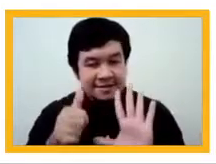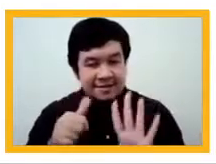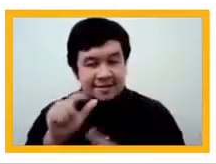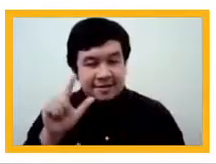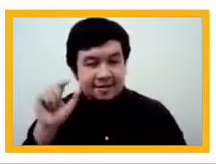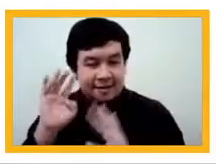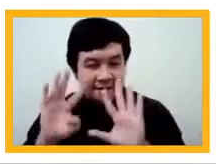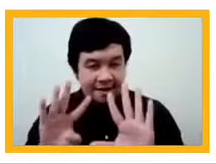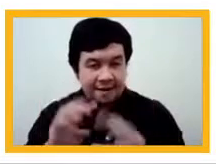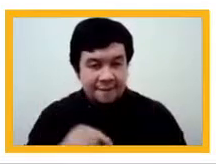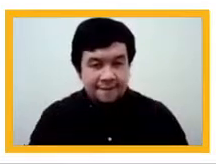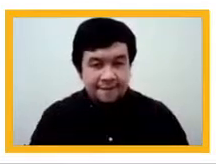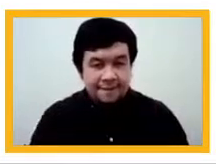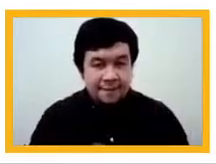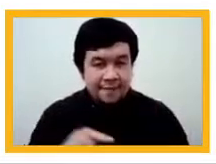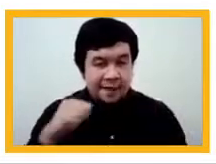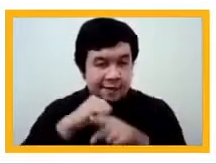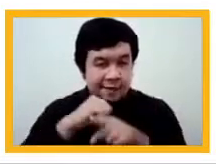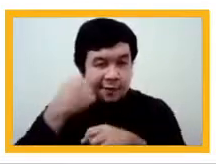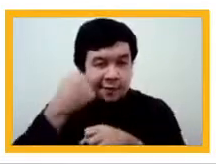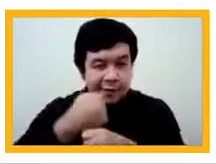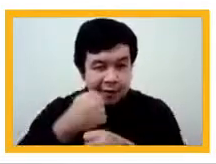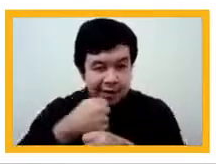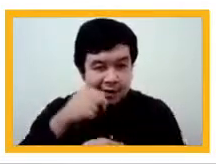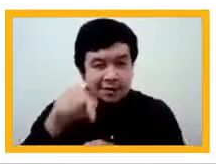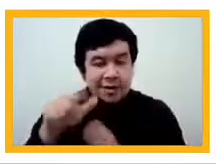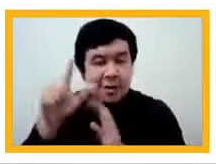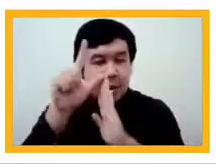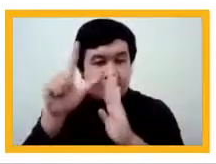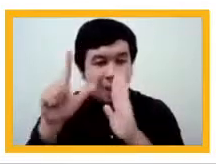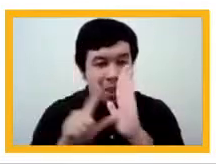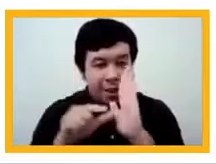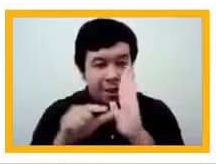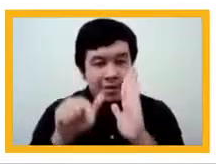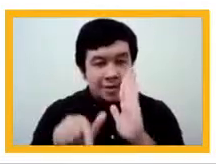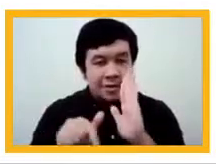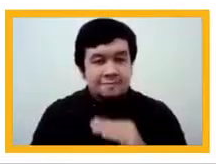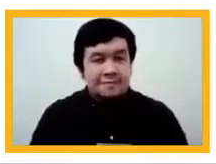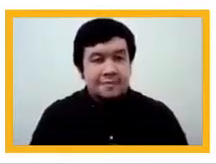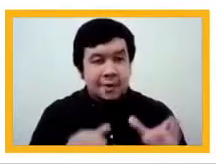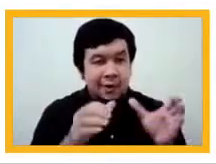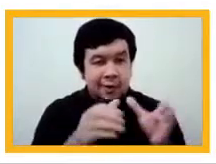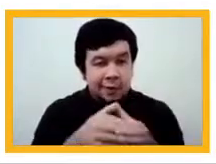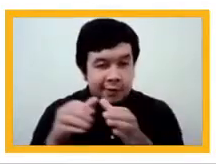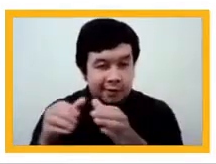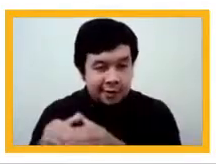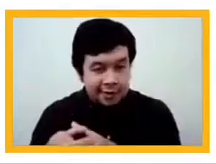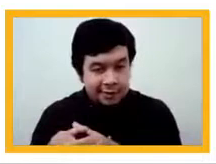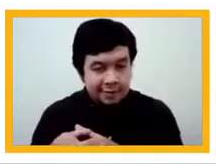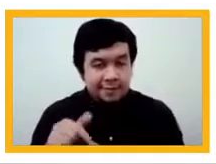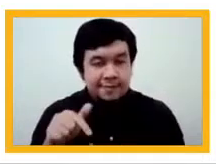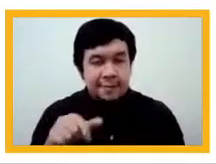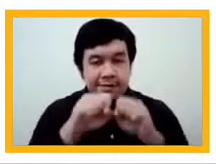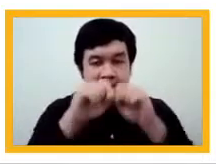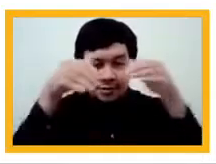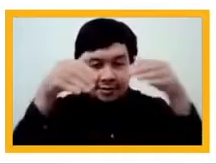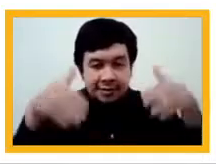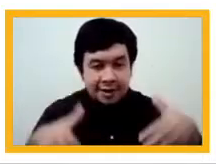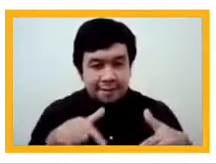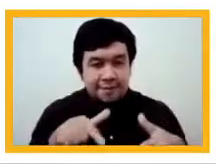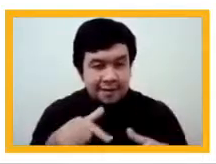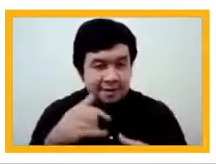Today, the dual system in Germany still enjoys a strong attendance figure in Germany and